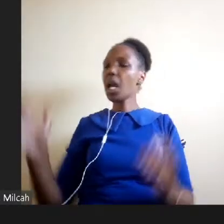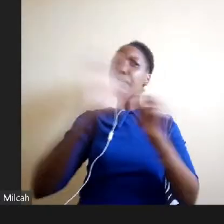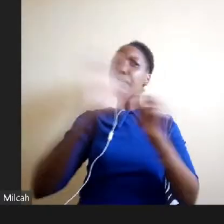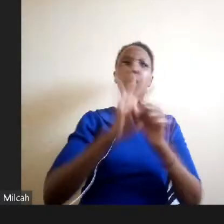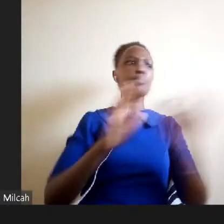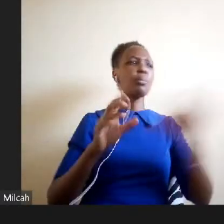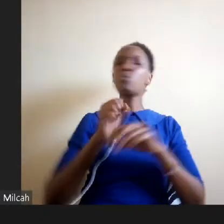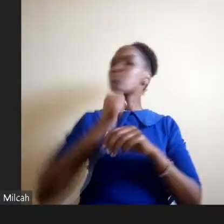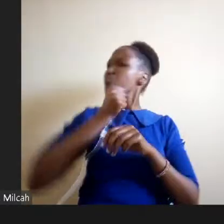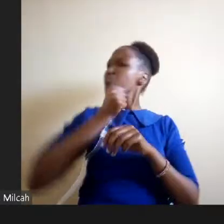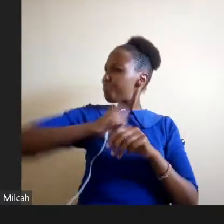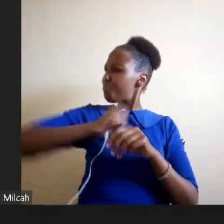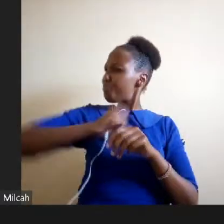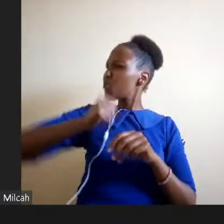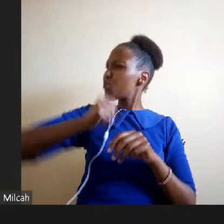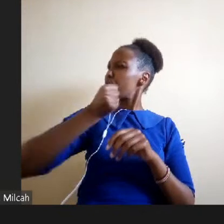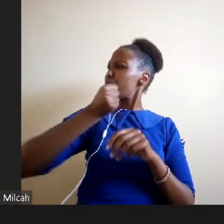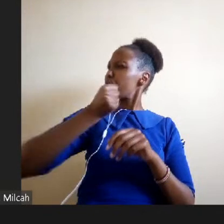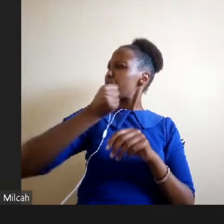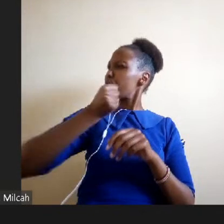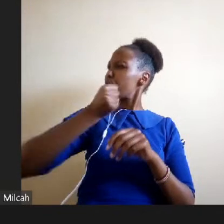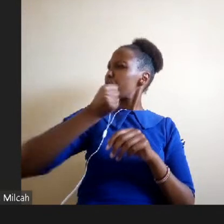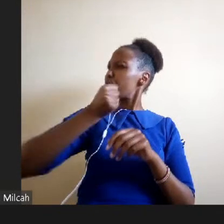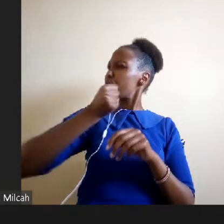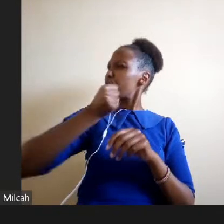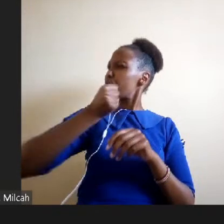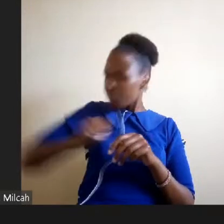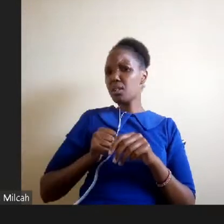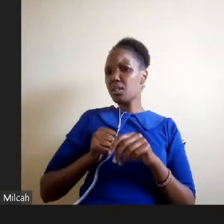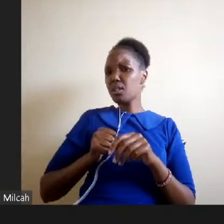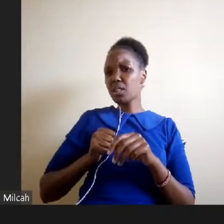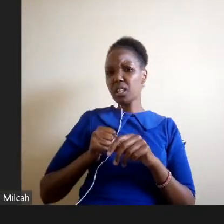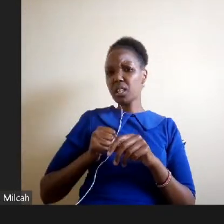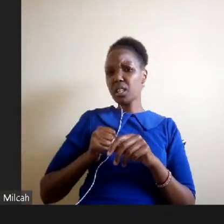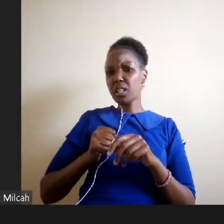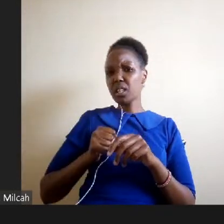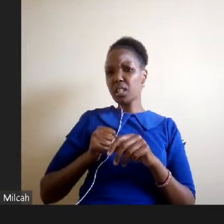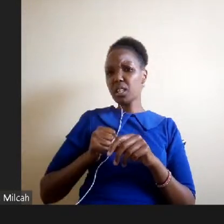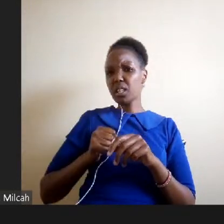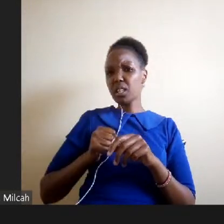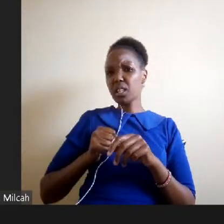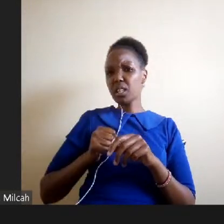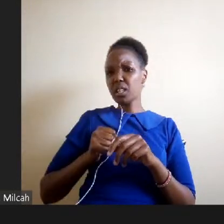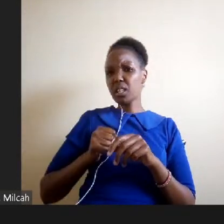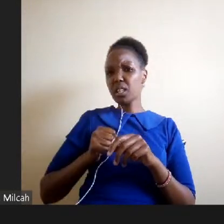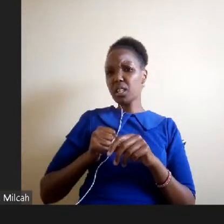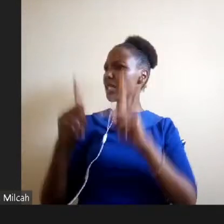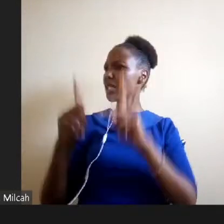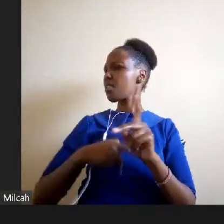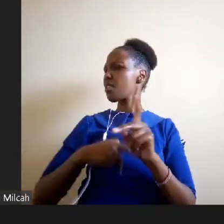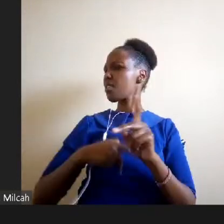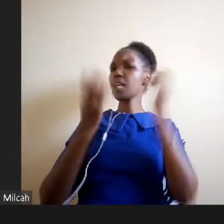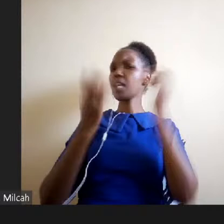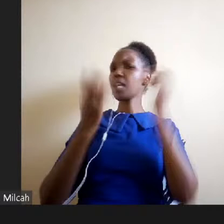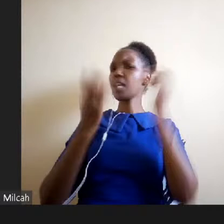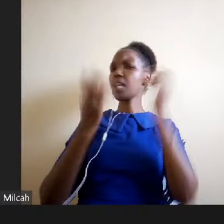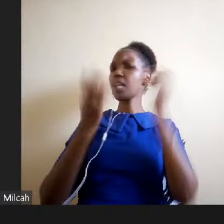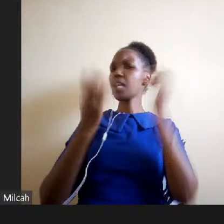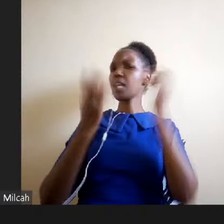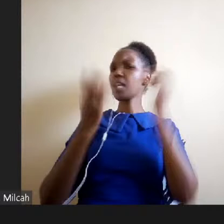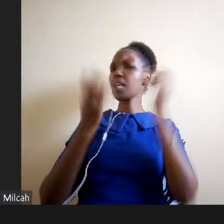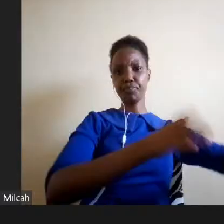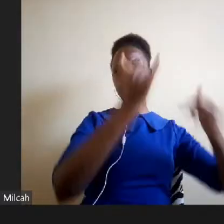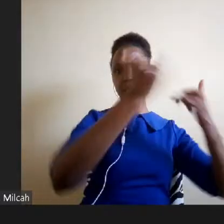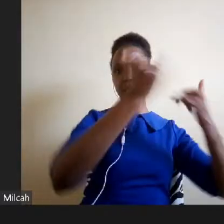that person becomes a victim to crack over something. And then griefing happens mostly in multiplayer